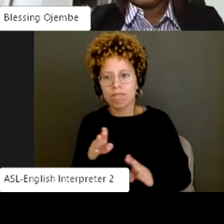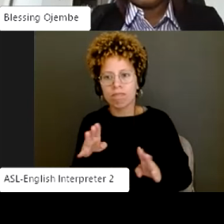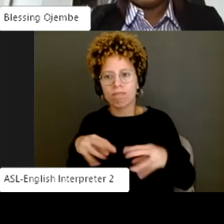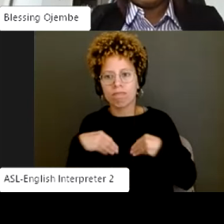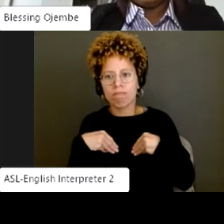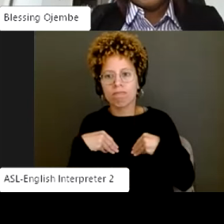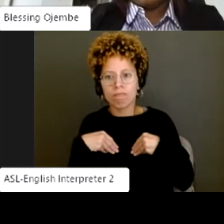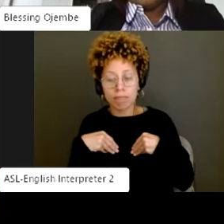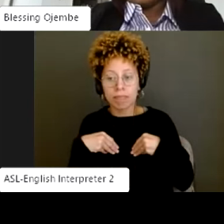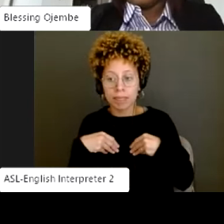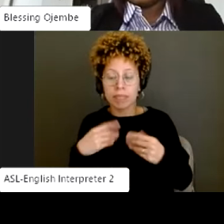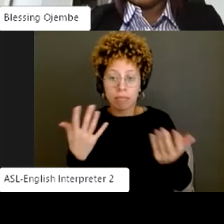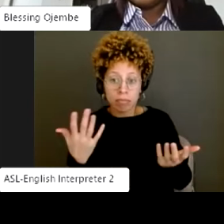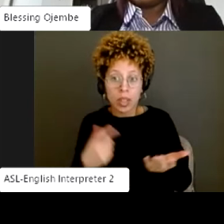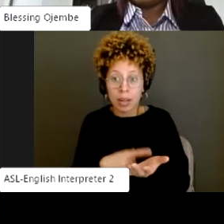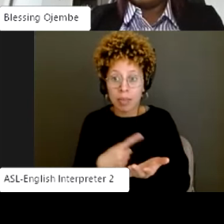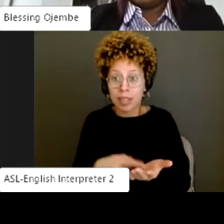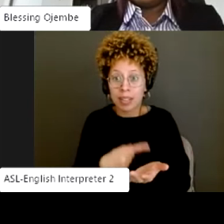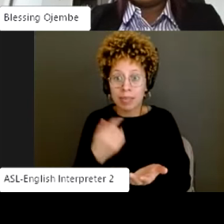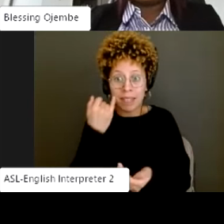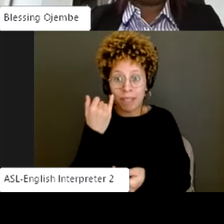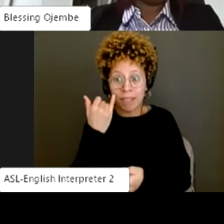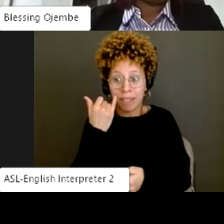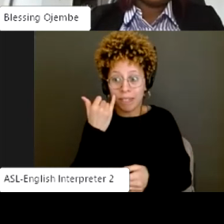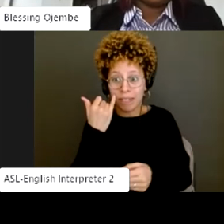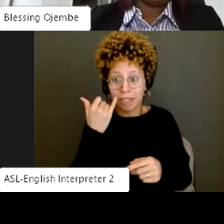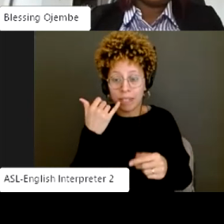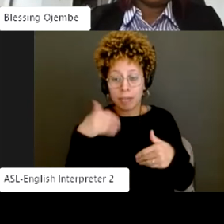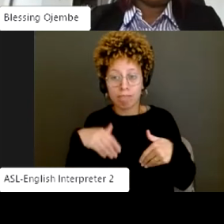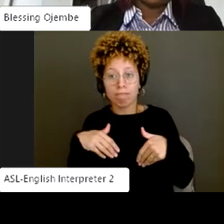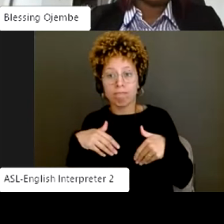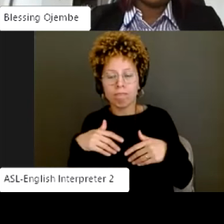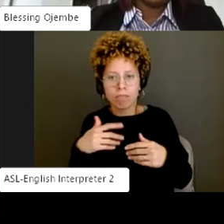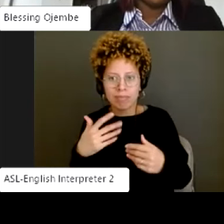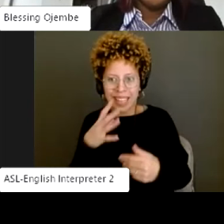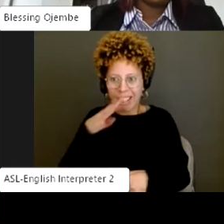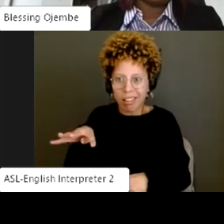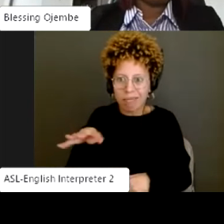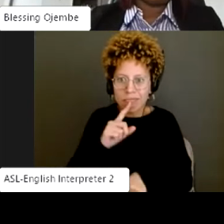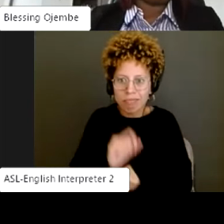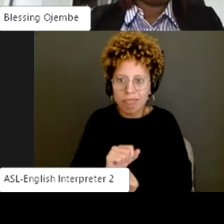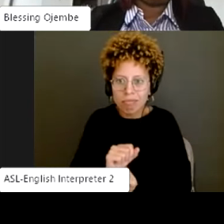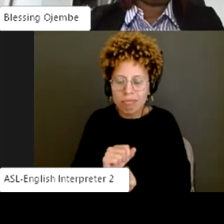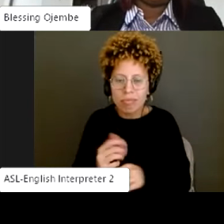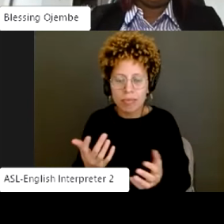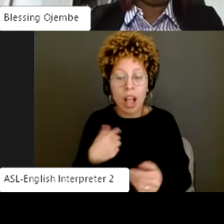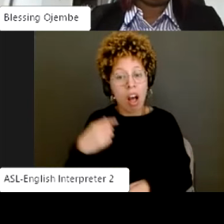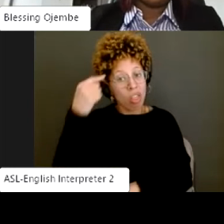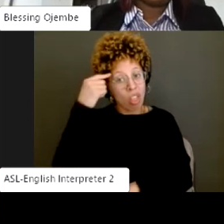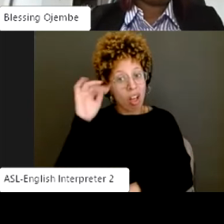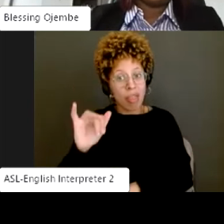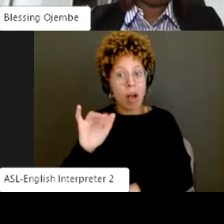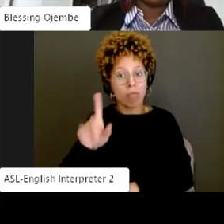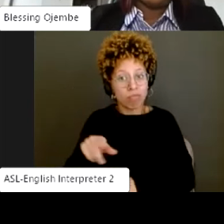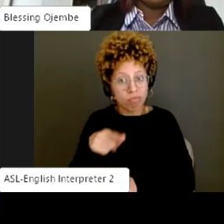stay back, they experience neglect. So I thought that this experience was actually unique to only Black seniors. But